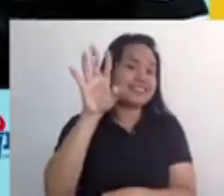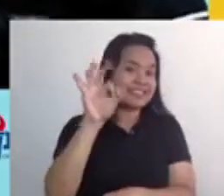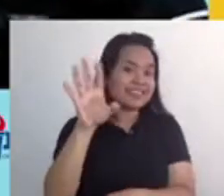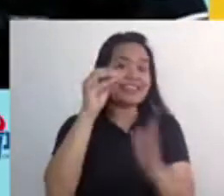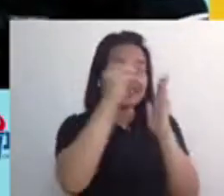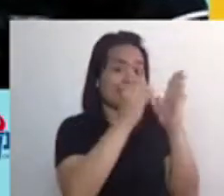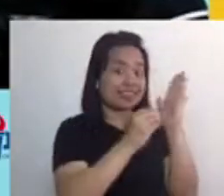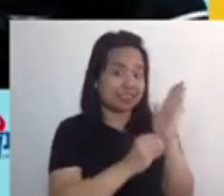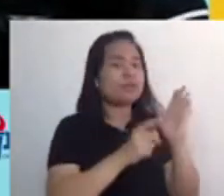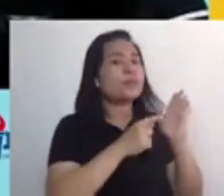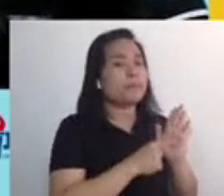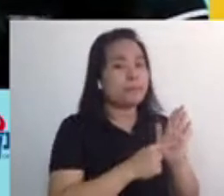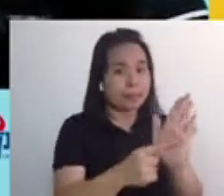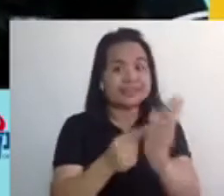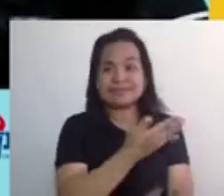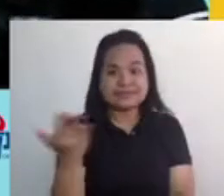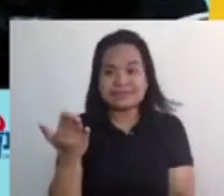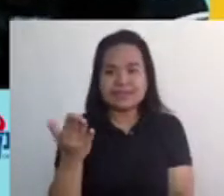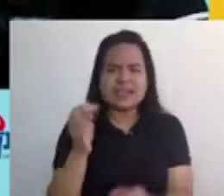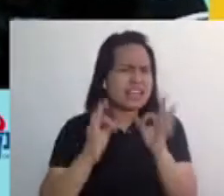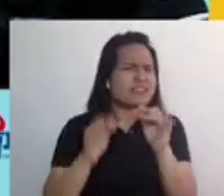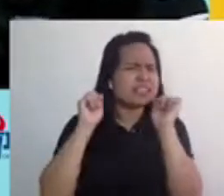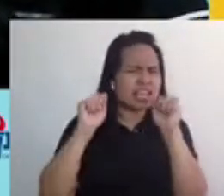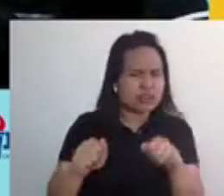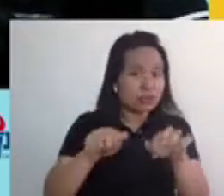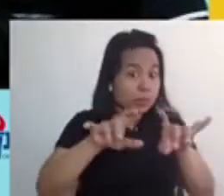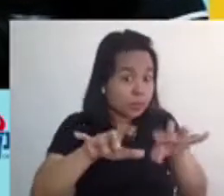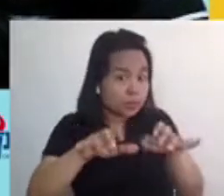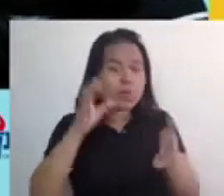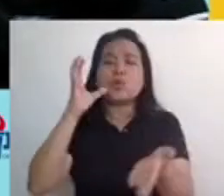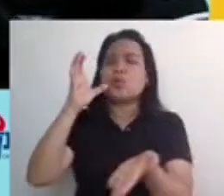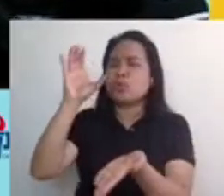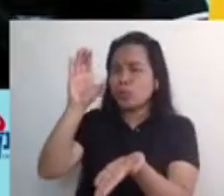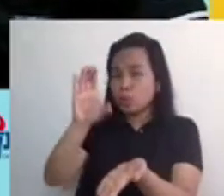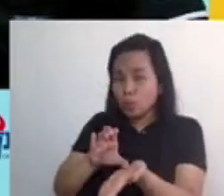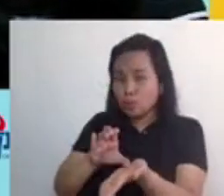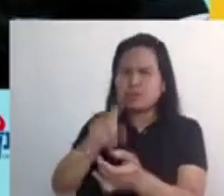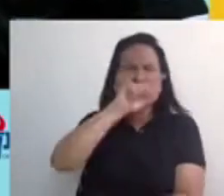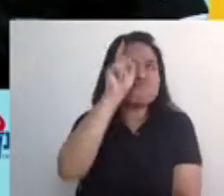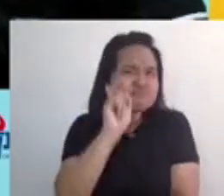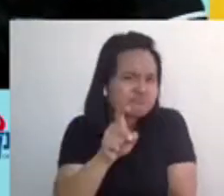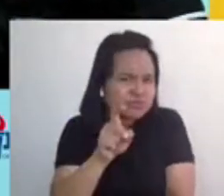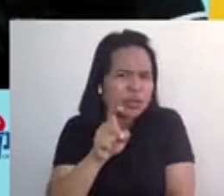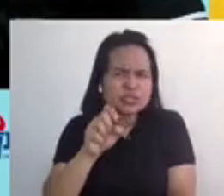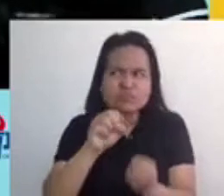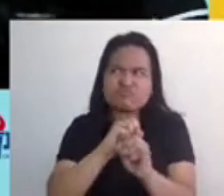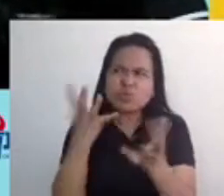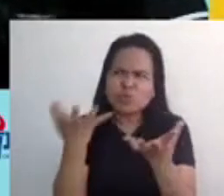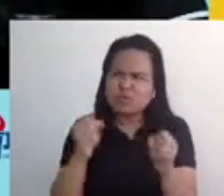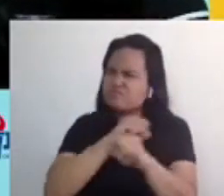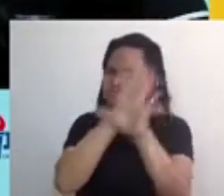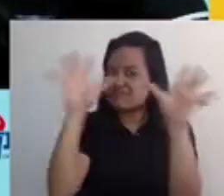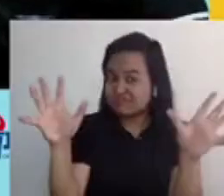you. And if you can, please type in the comment section your questions or clarifications so our secretariat